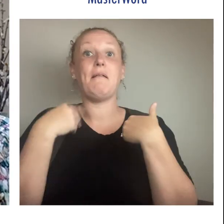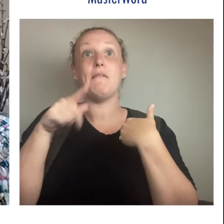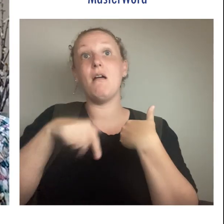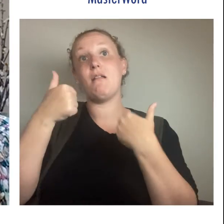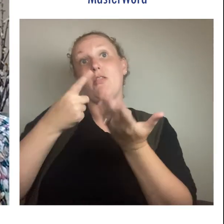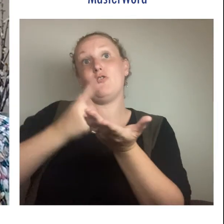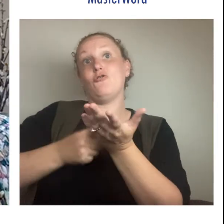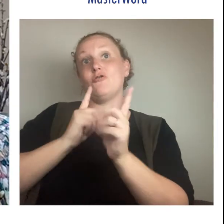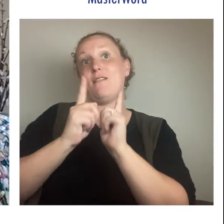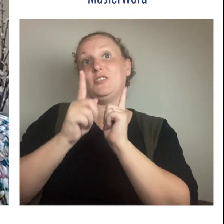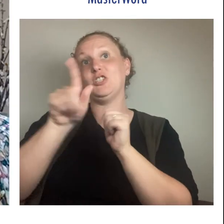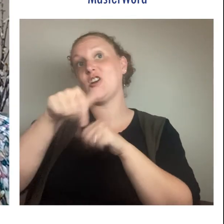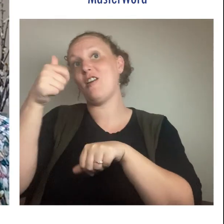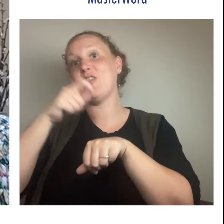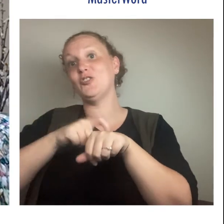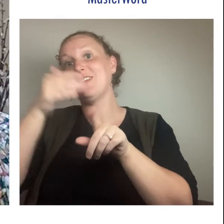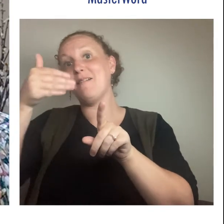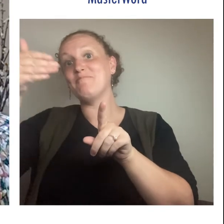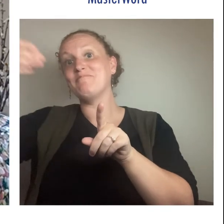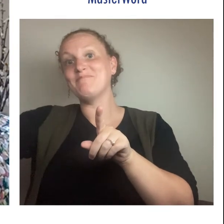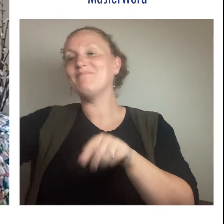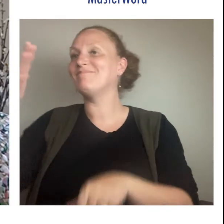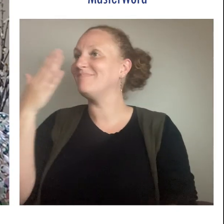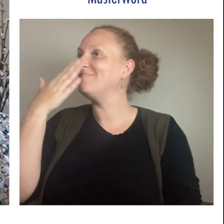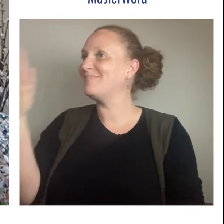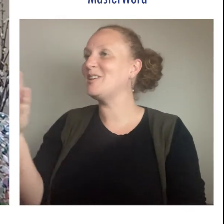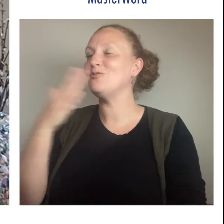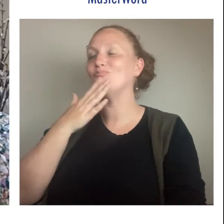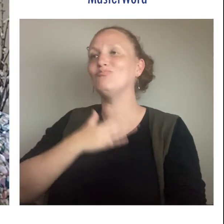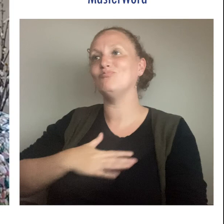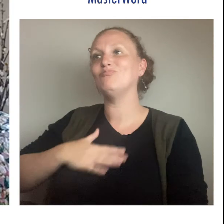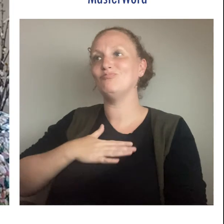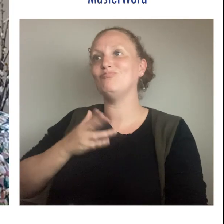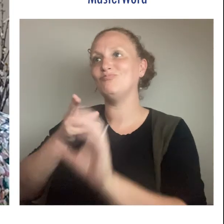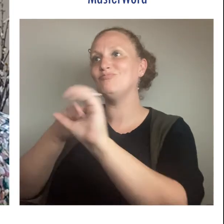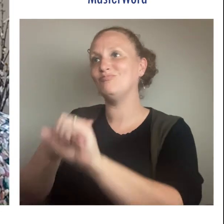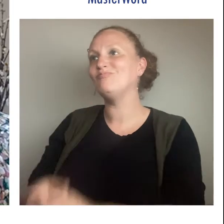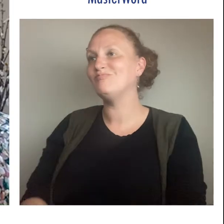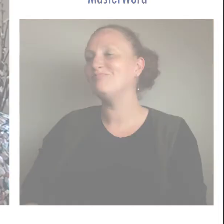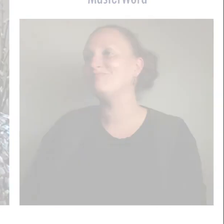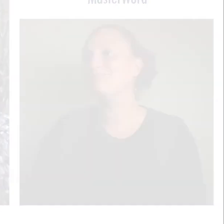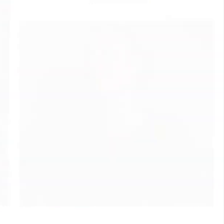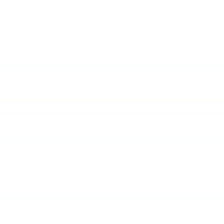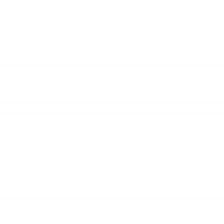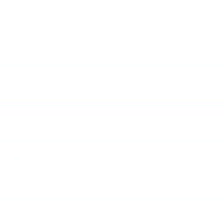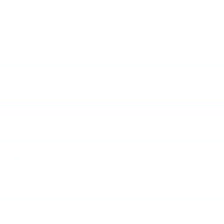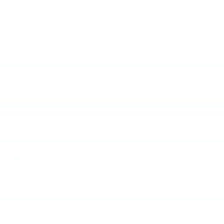to maybe having another conversation another time. Thank Thank you. you so much. It's been a pleasure.